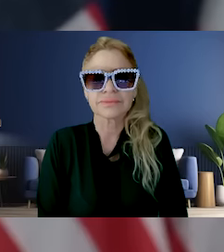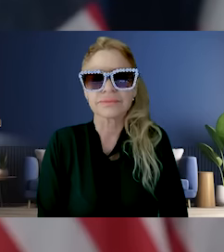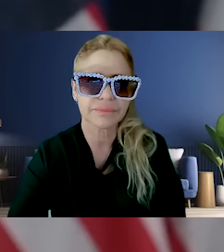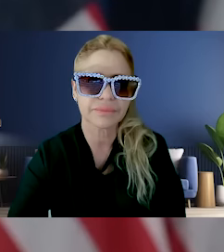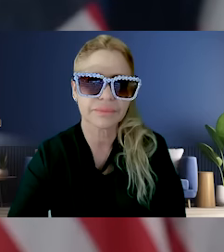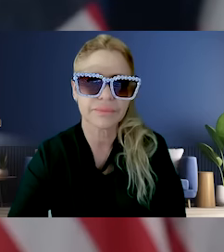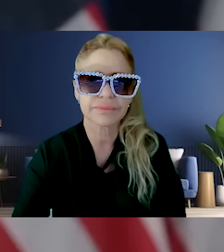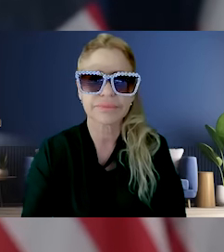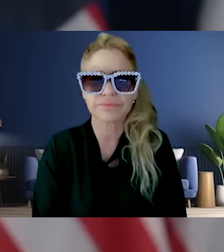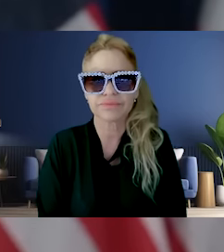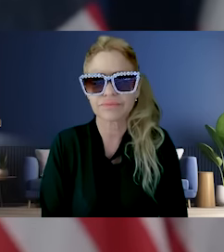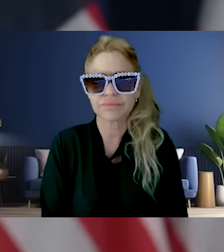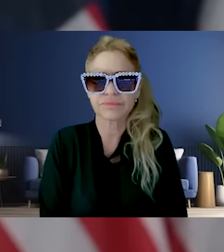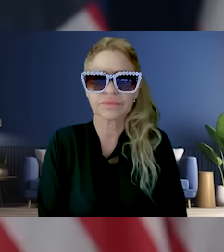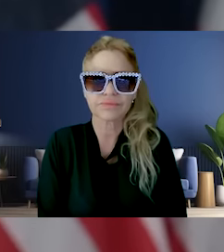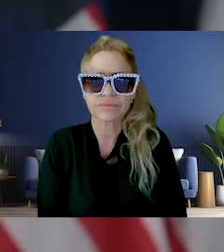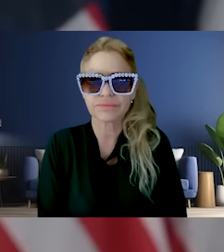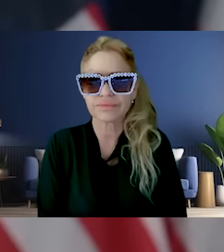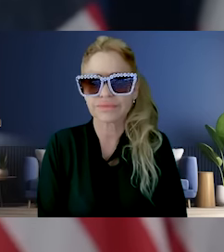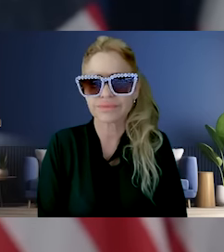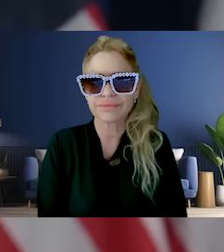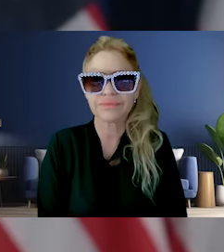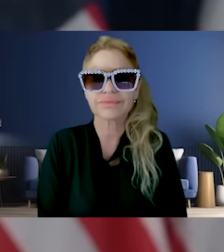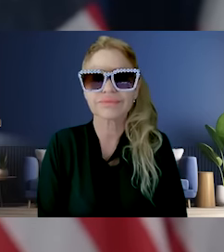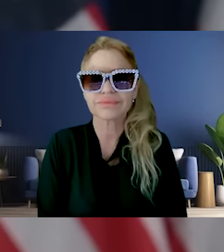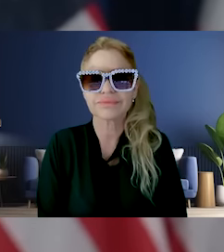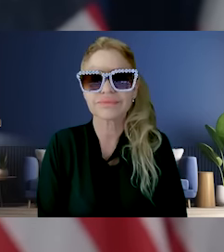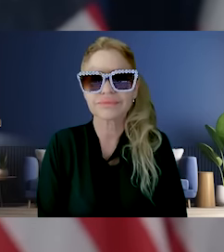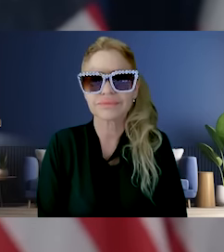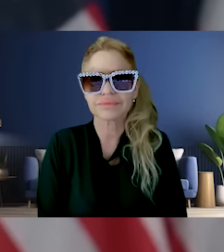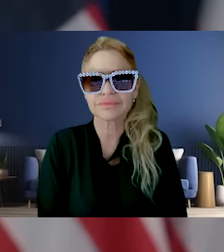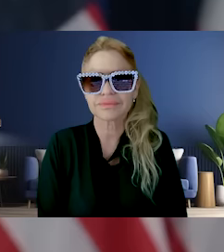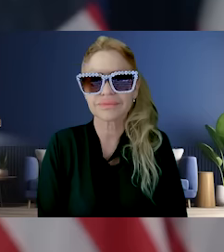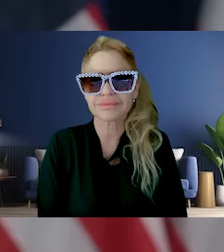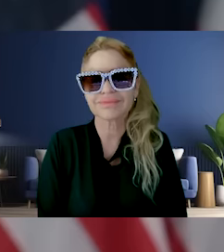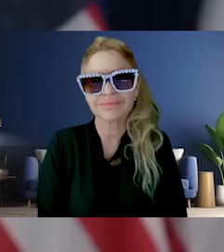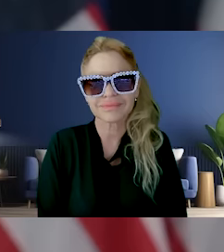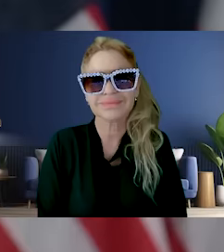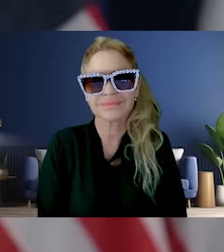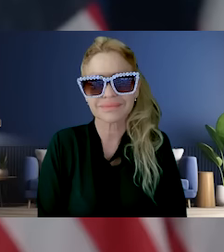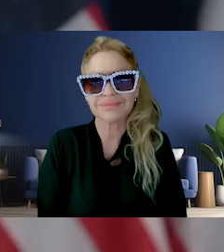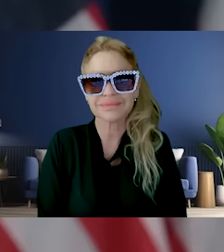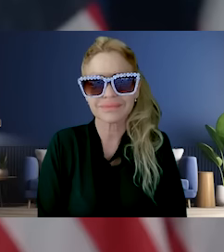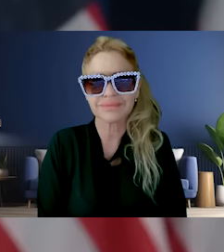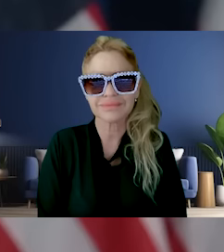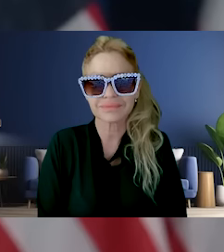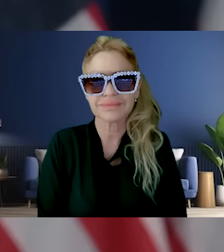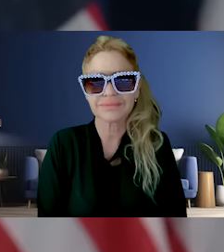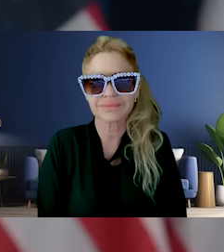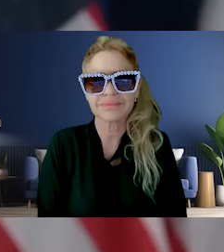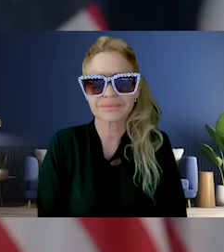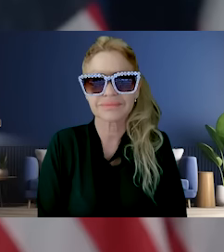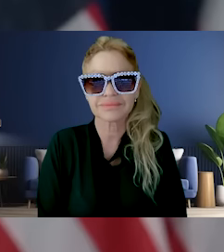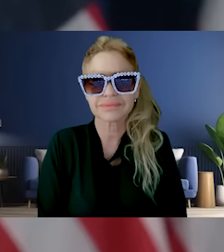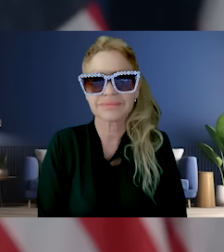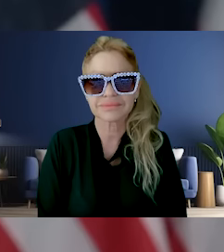on January 20th, you're going to have somebody that's really going to help you and help you like never before, because help is on the way. Together, we will